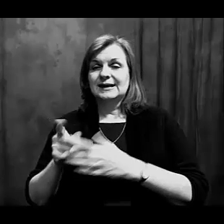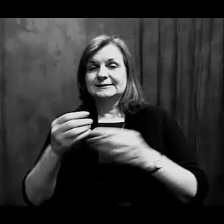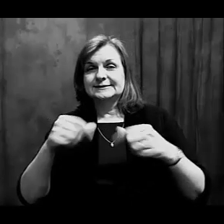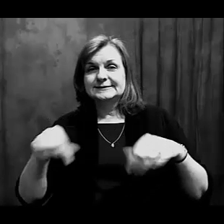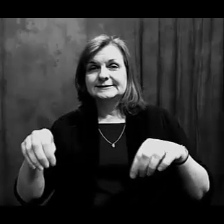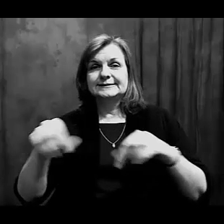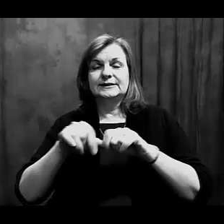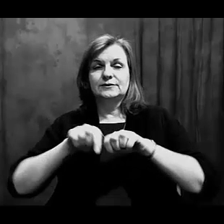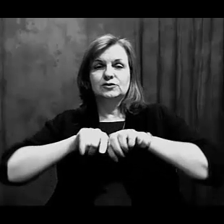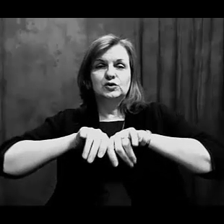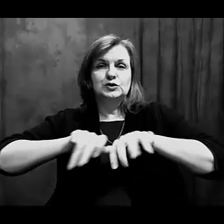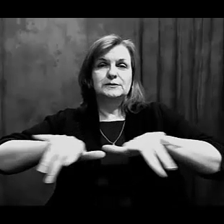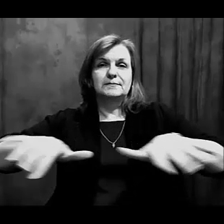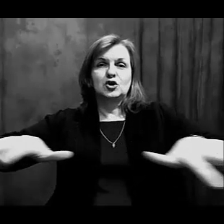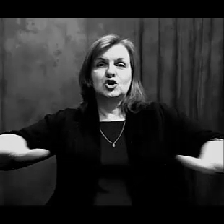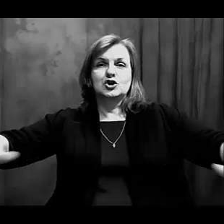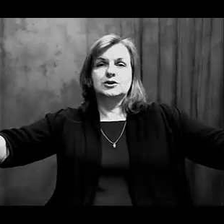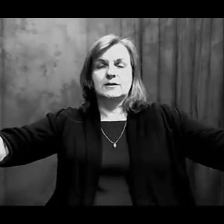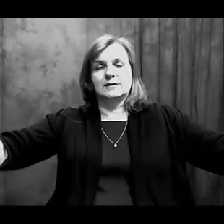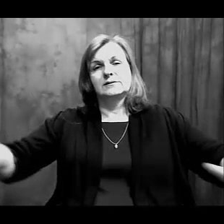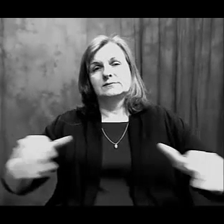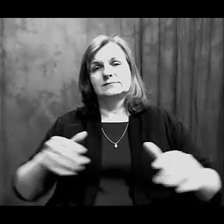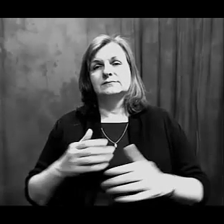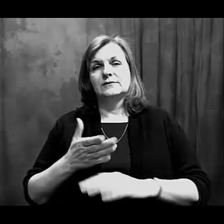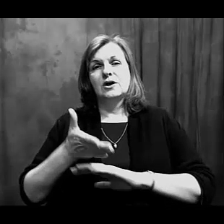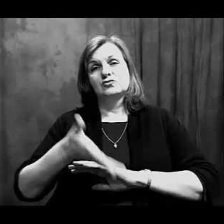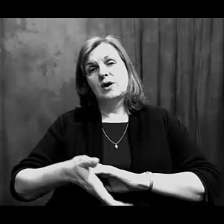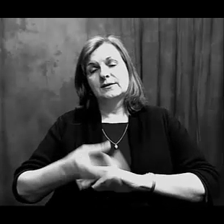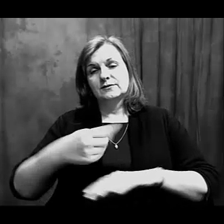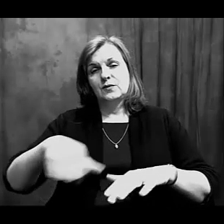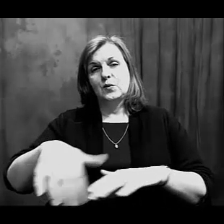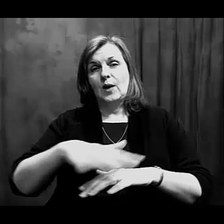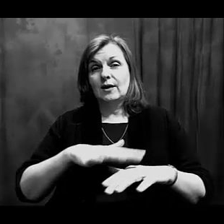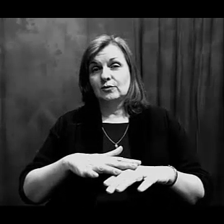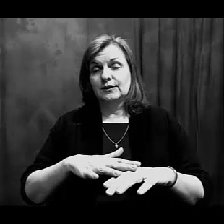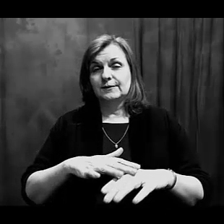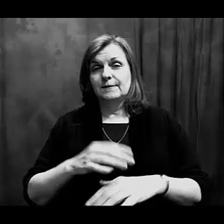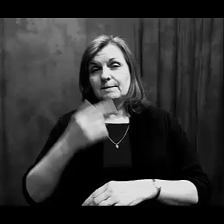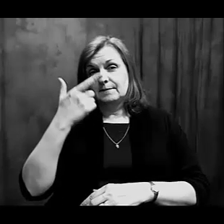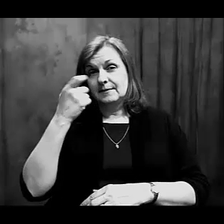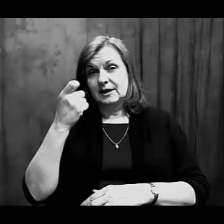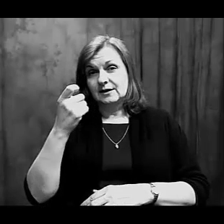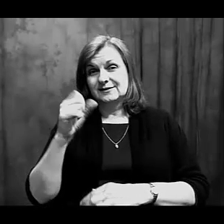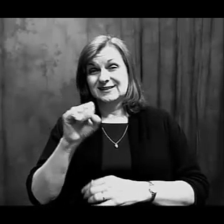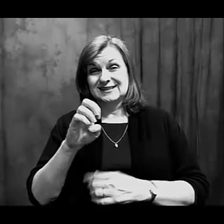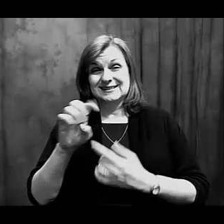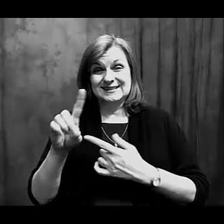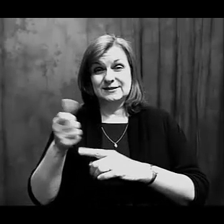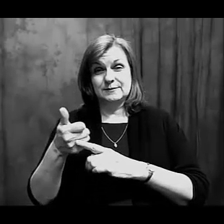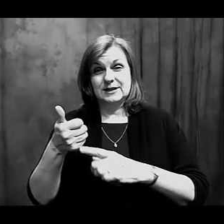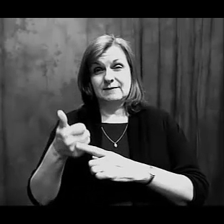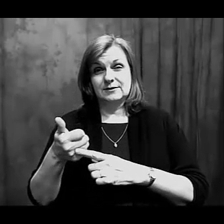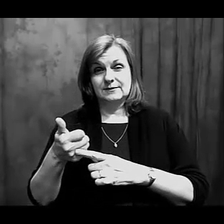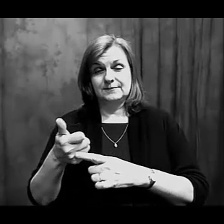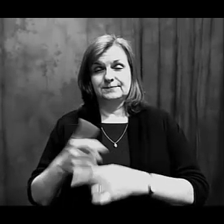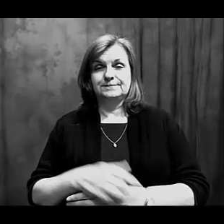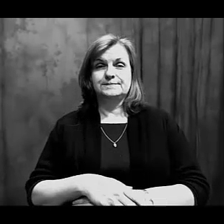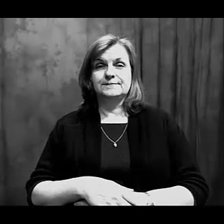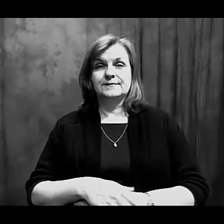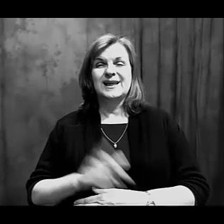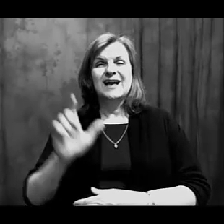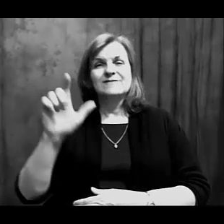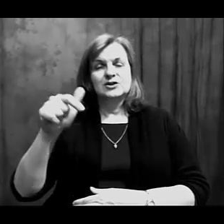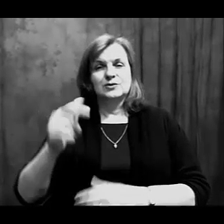terrific movement of these plants as far as dispersal across the ground because of